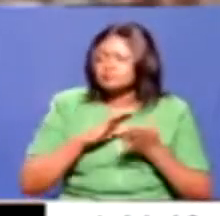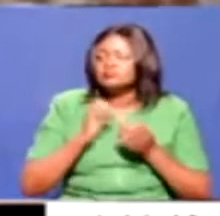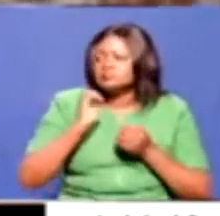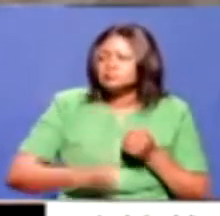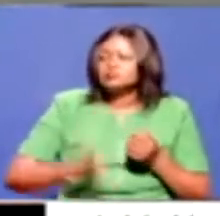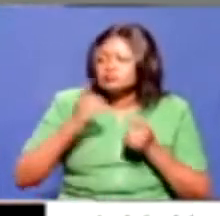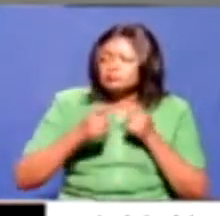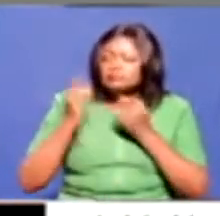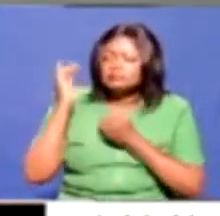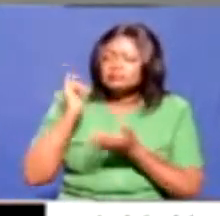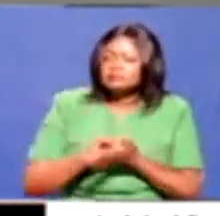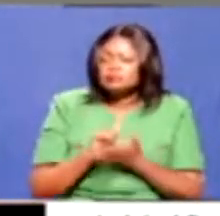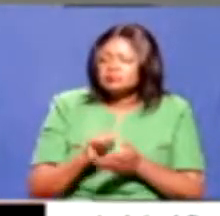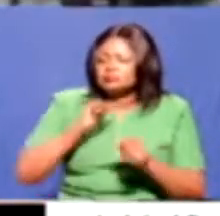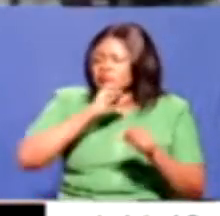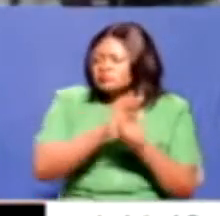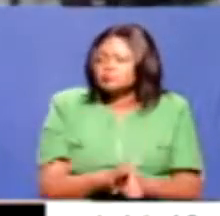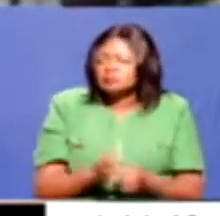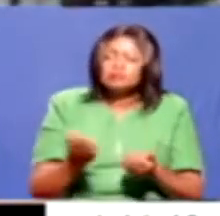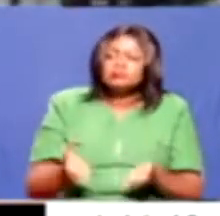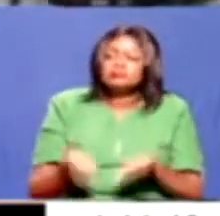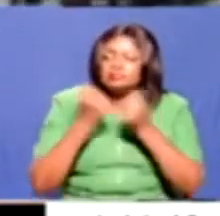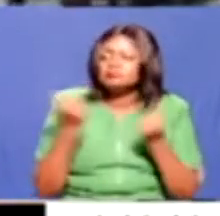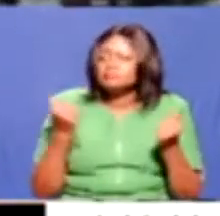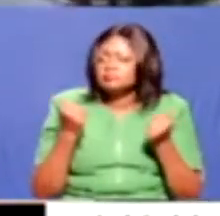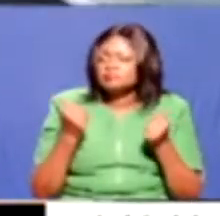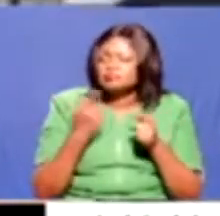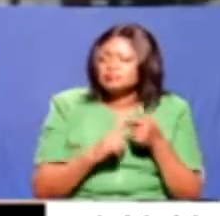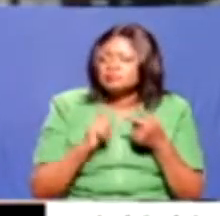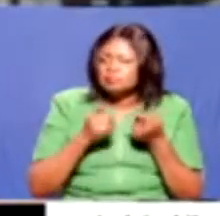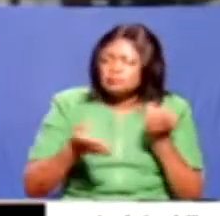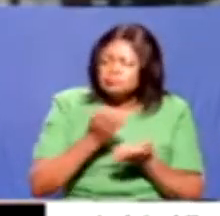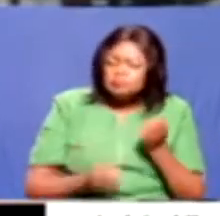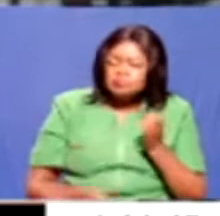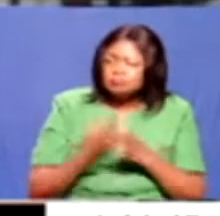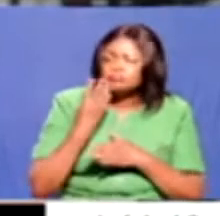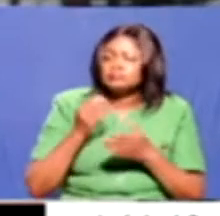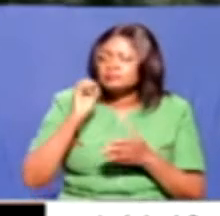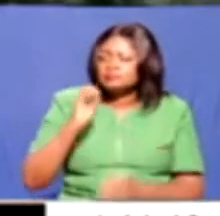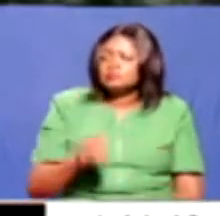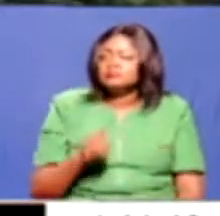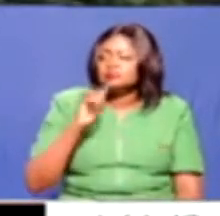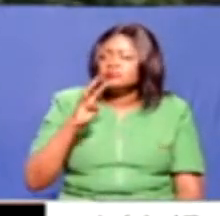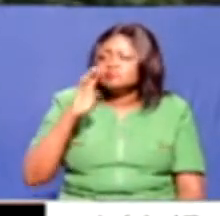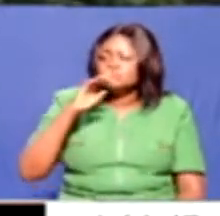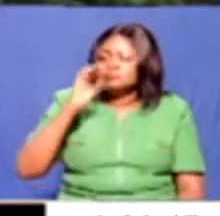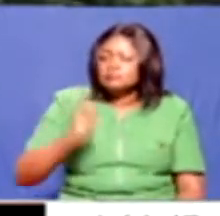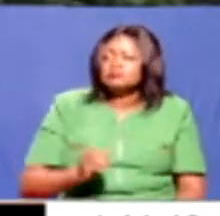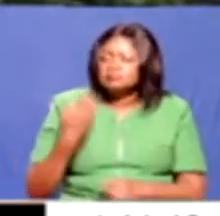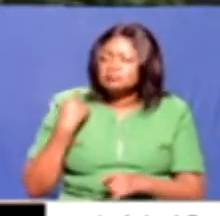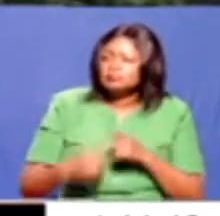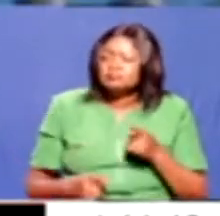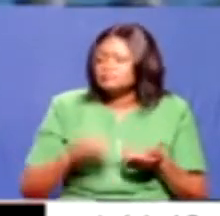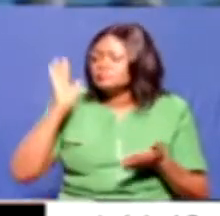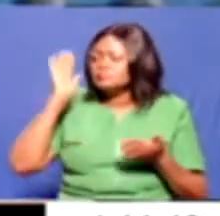optimistic COVID-19 recovery forecasts. The Ghanaian economy grew by just 0.4% last year, its slowest rate